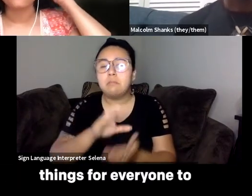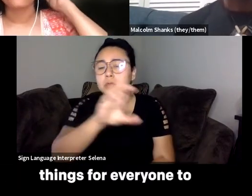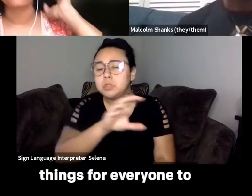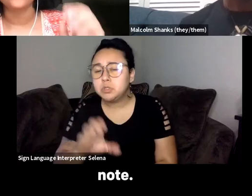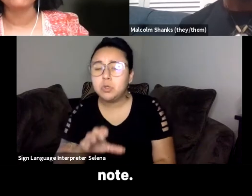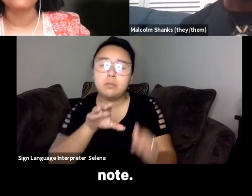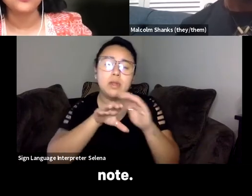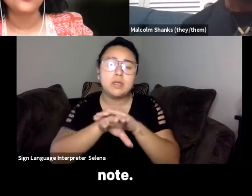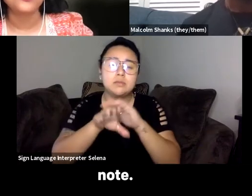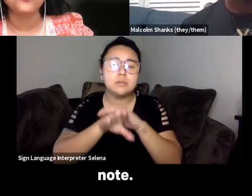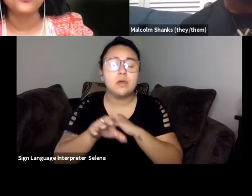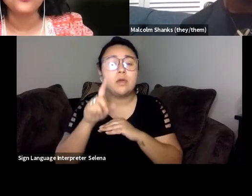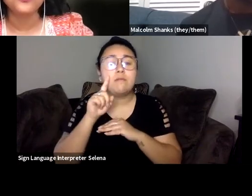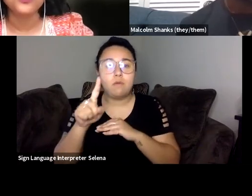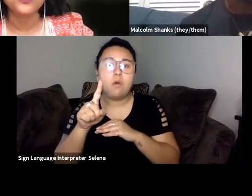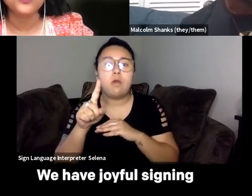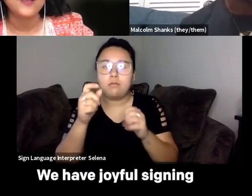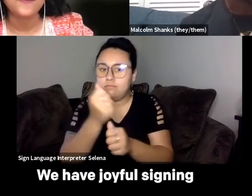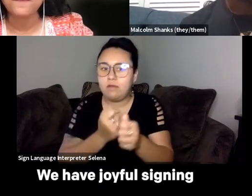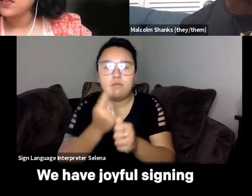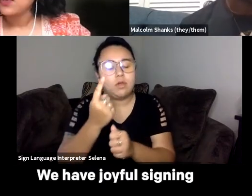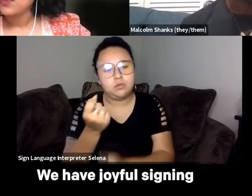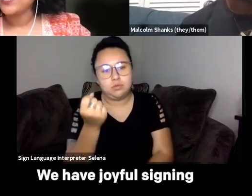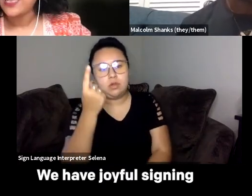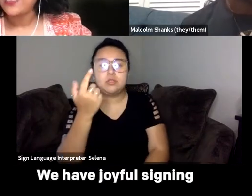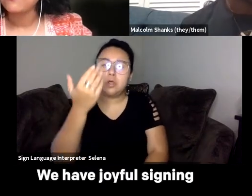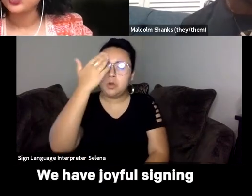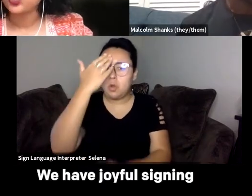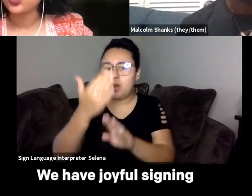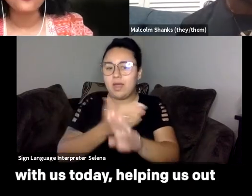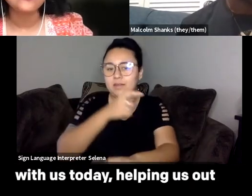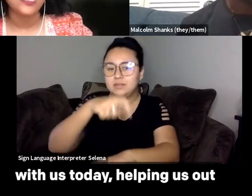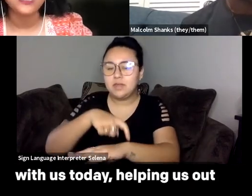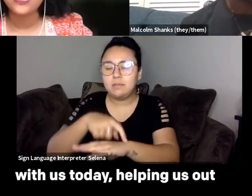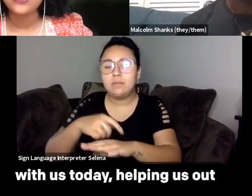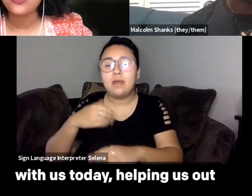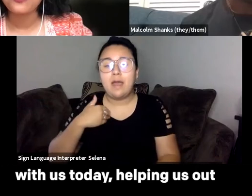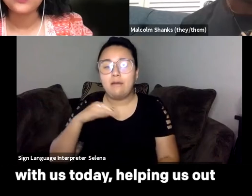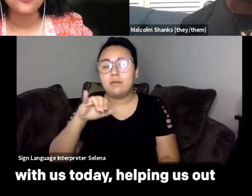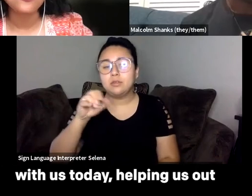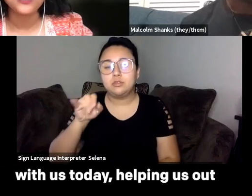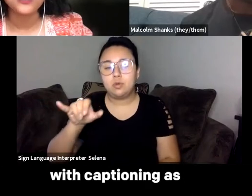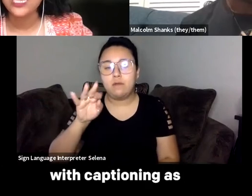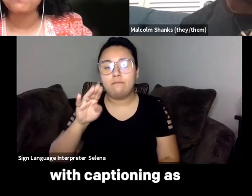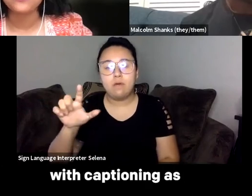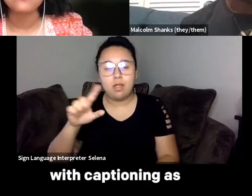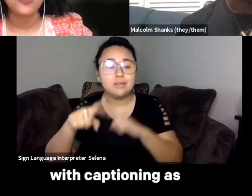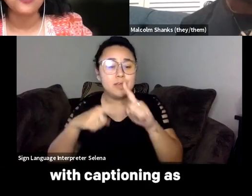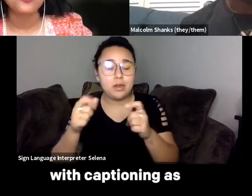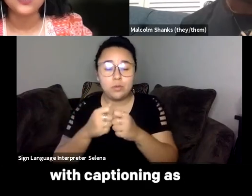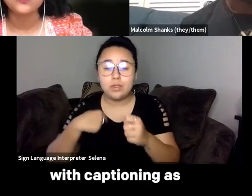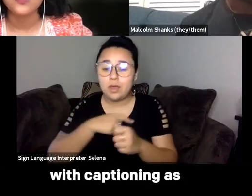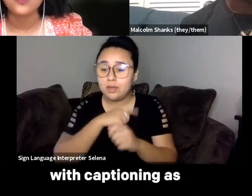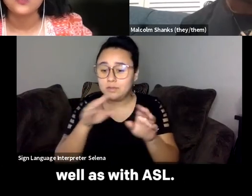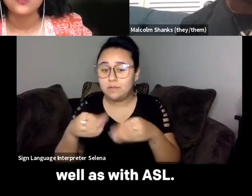accessibility things for everyone to note. We have Joyful Signing with us today, helping us